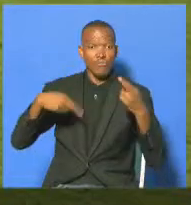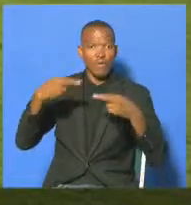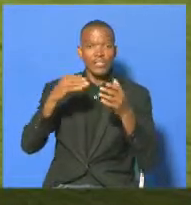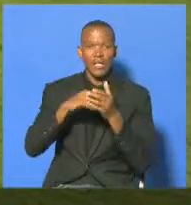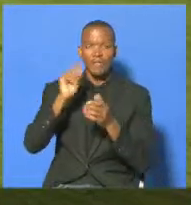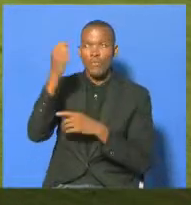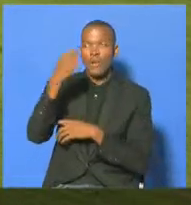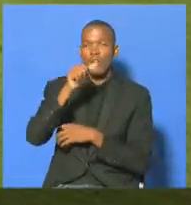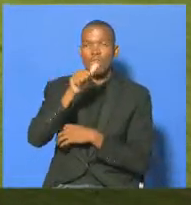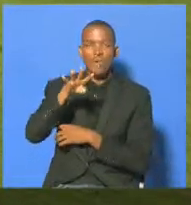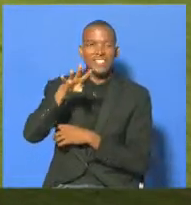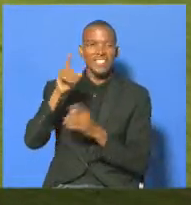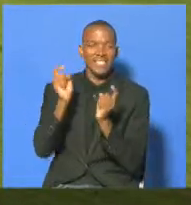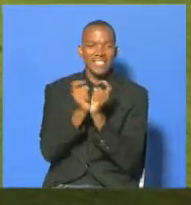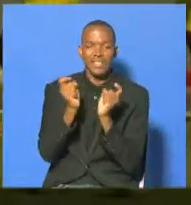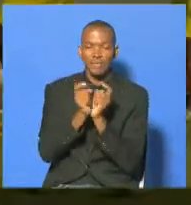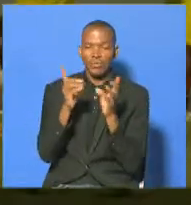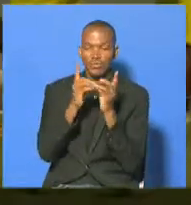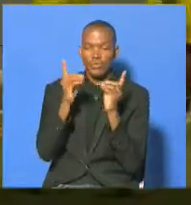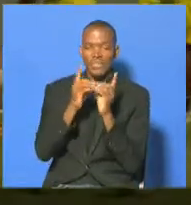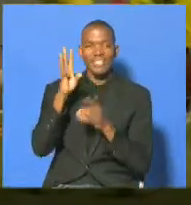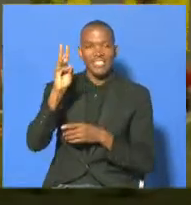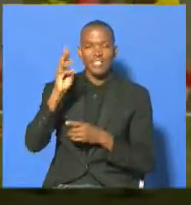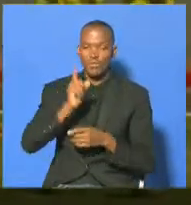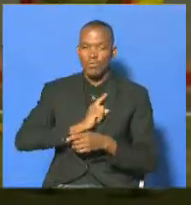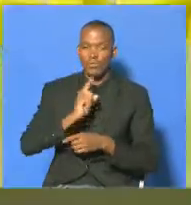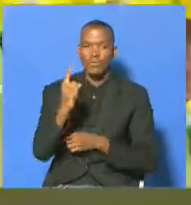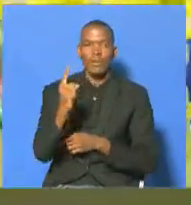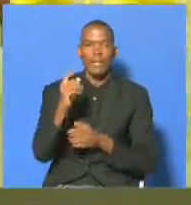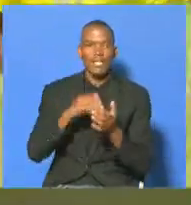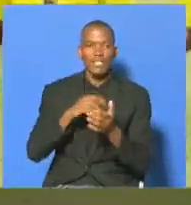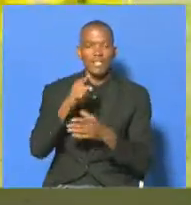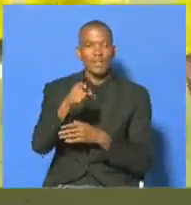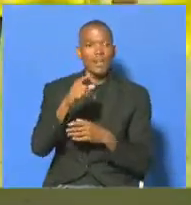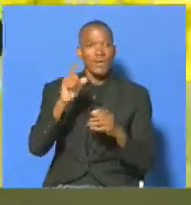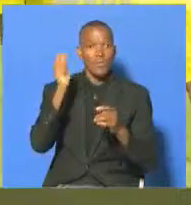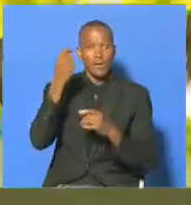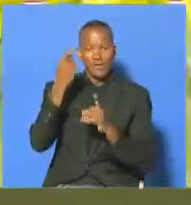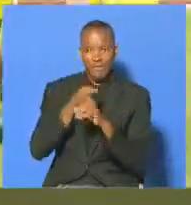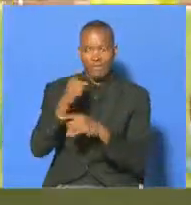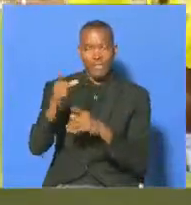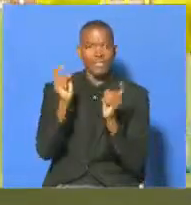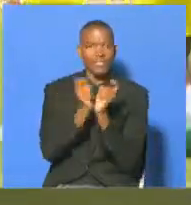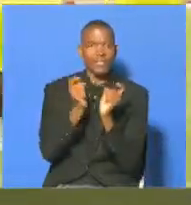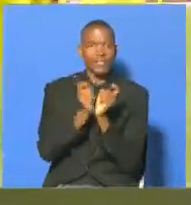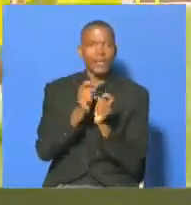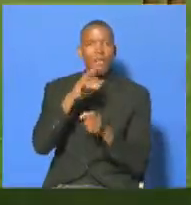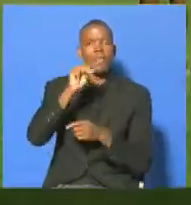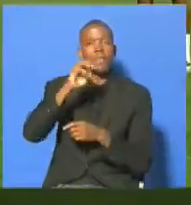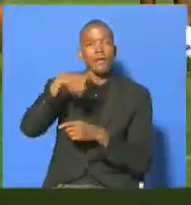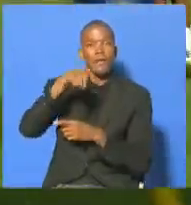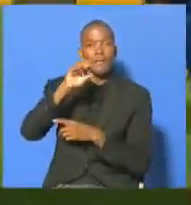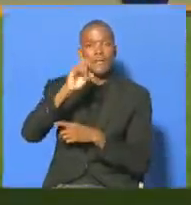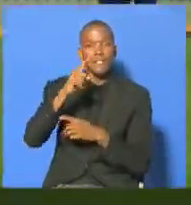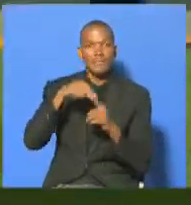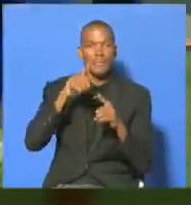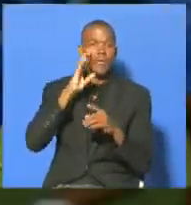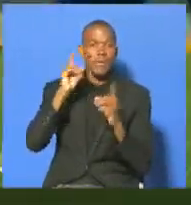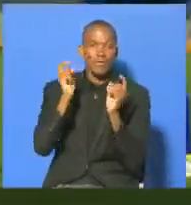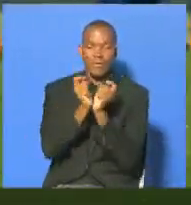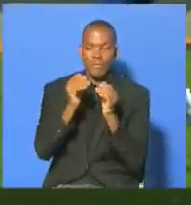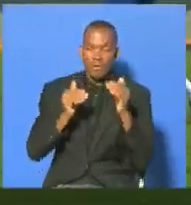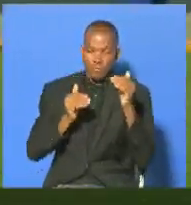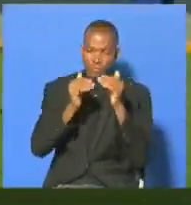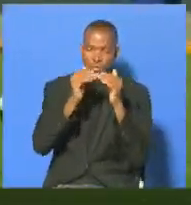won 14 games, drawn 6 and lost 1. A win from this game will see coach Morapedi's men close the gap between them